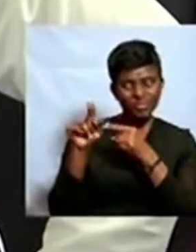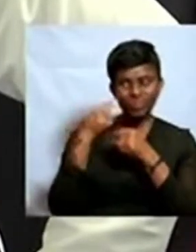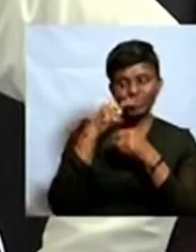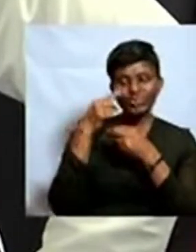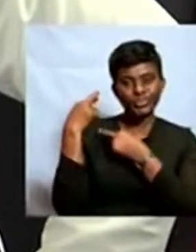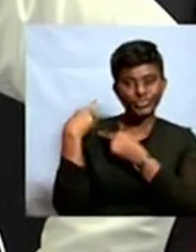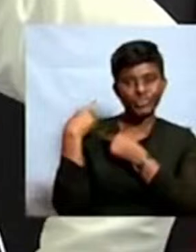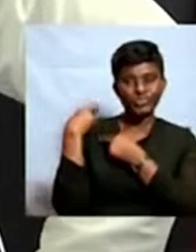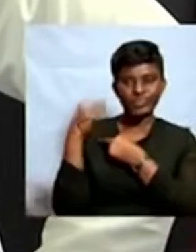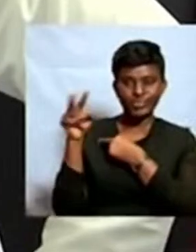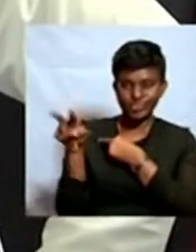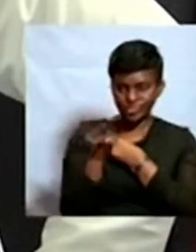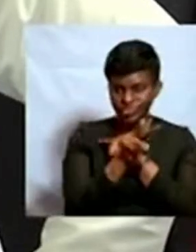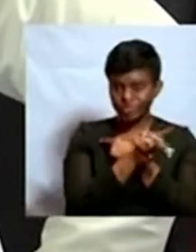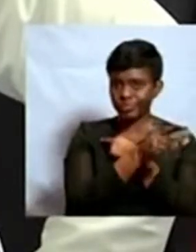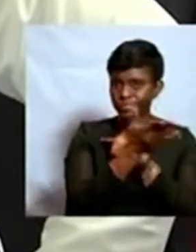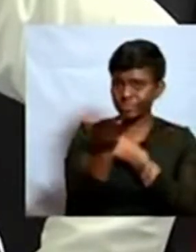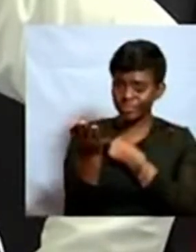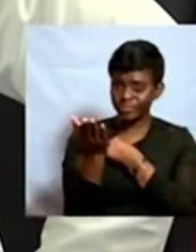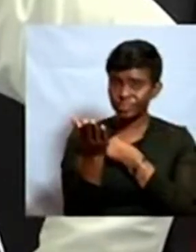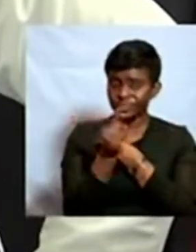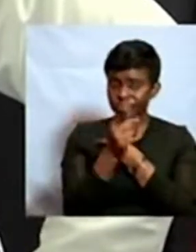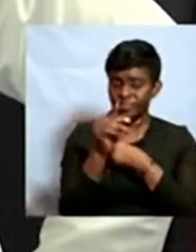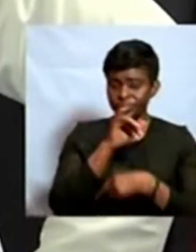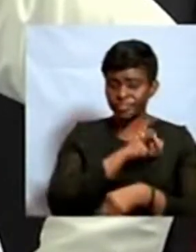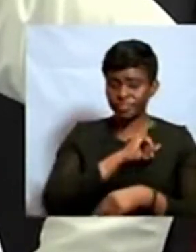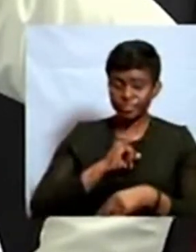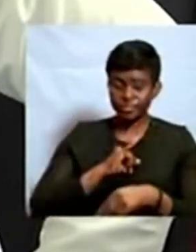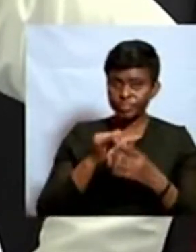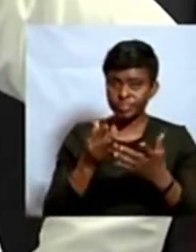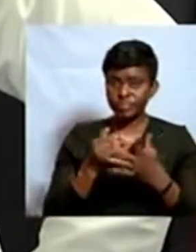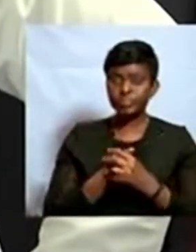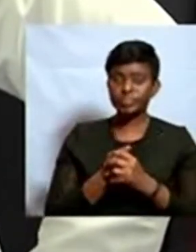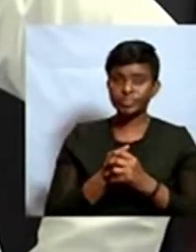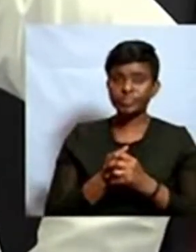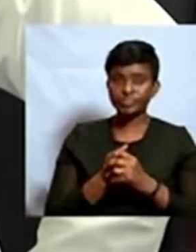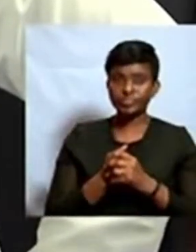oversees this industry,